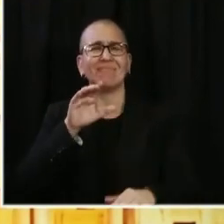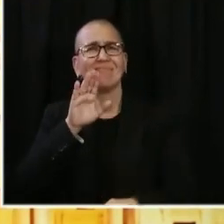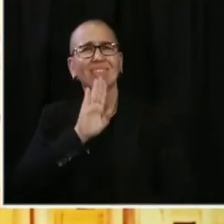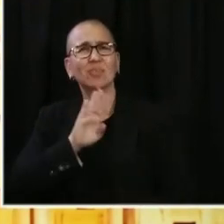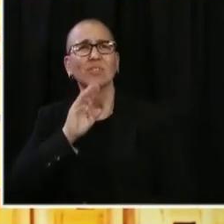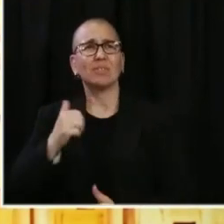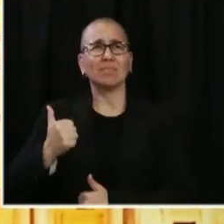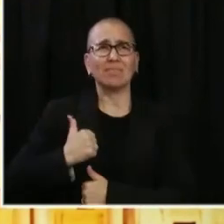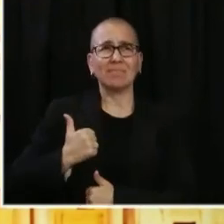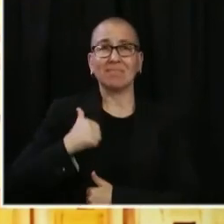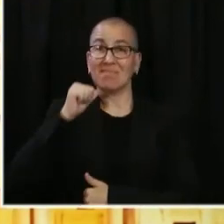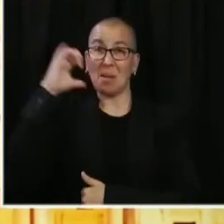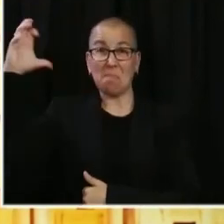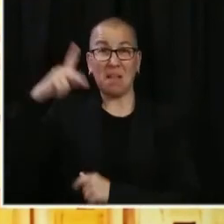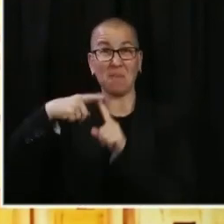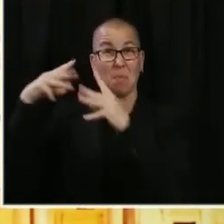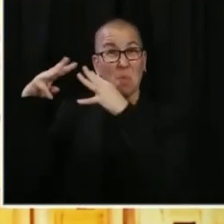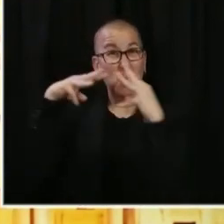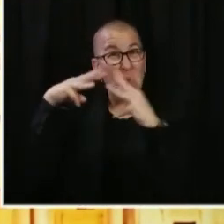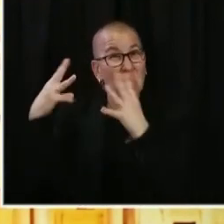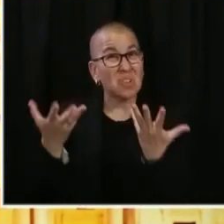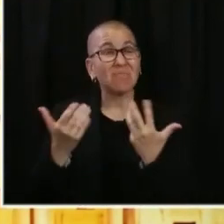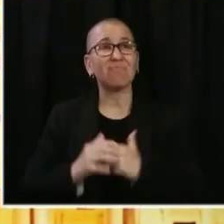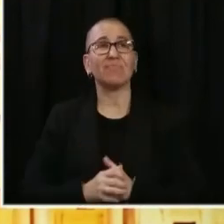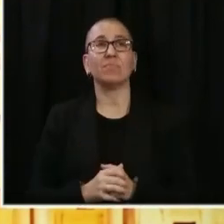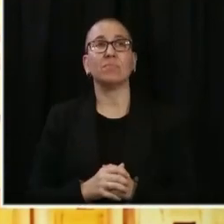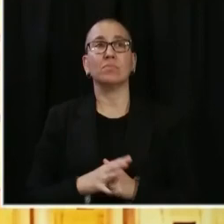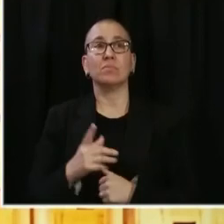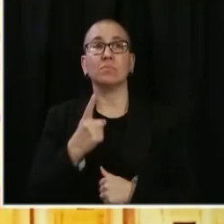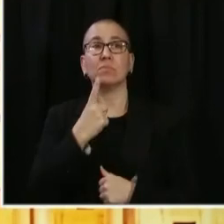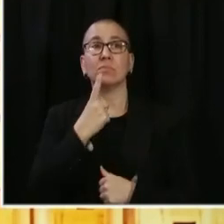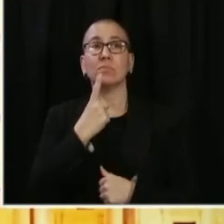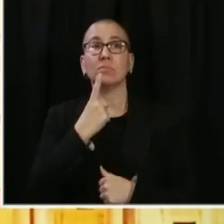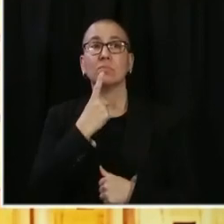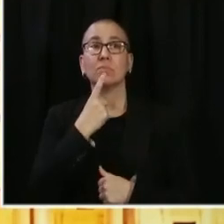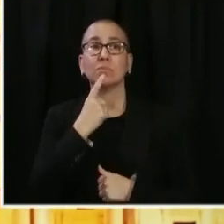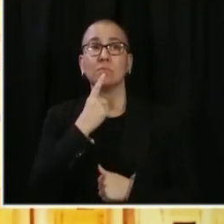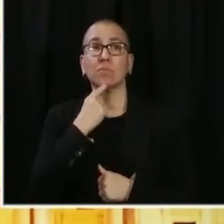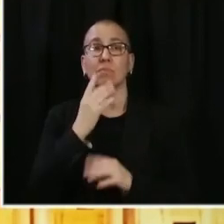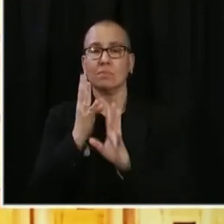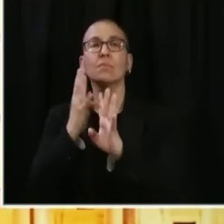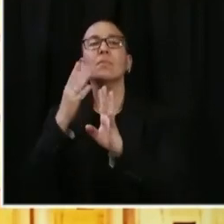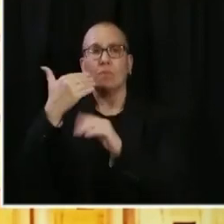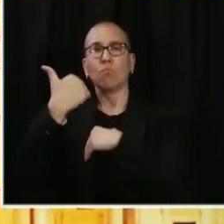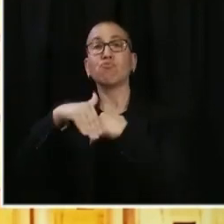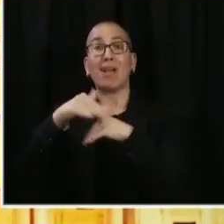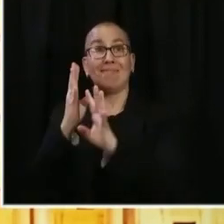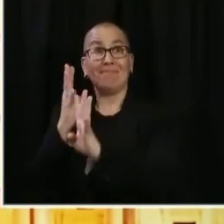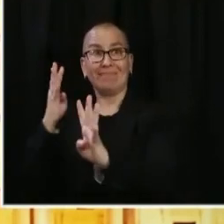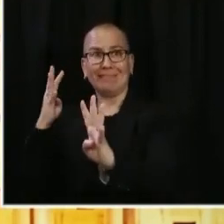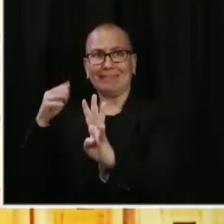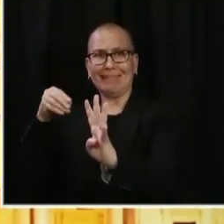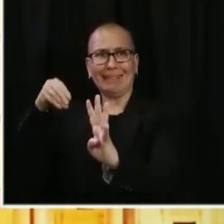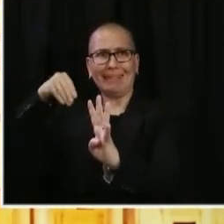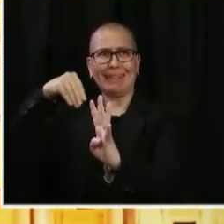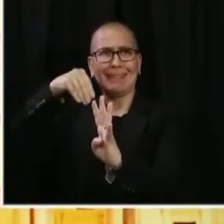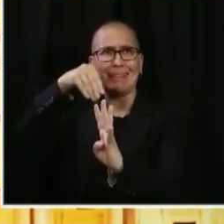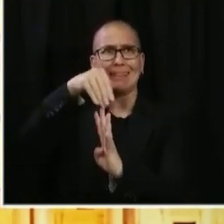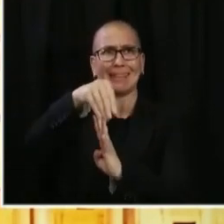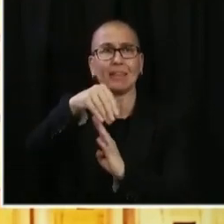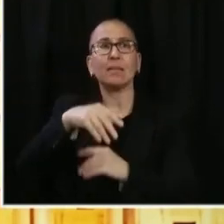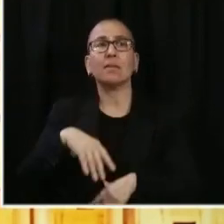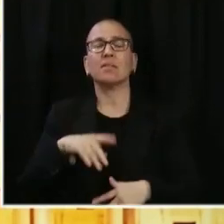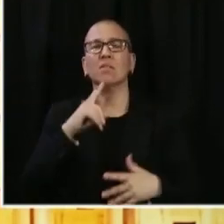from war, bread lines stretching around street corners during the Great Depression, fierce floods wreaking havoc on communities, a